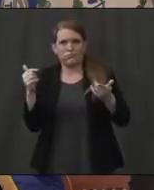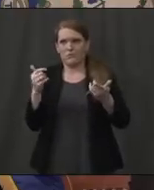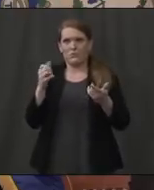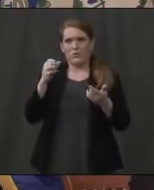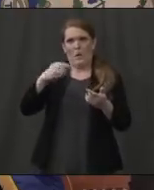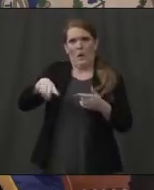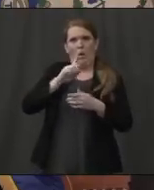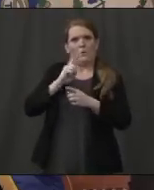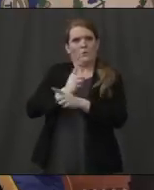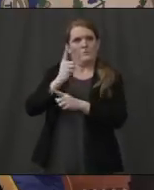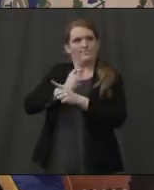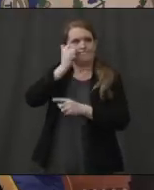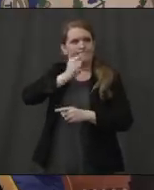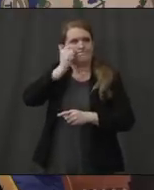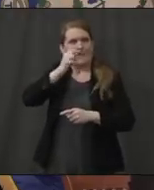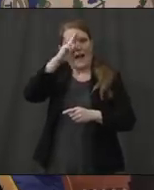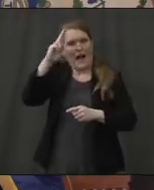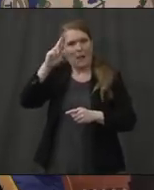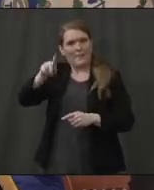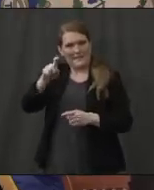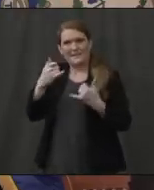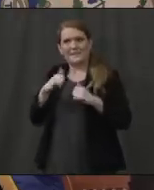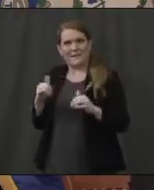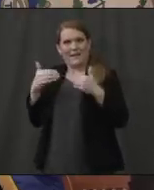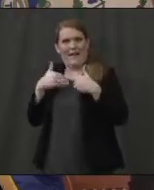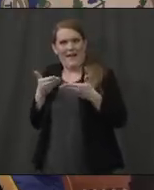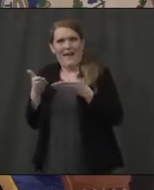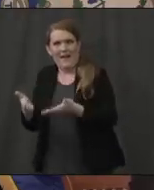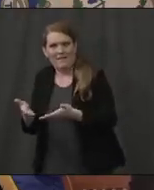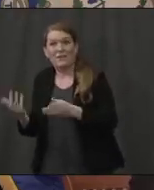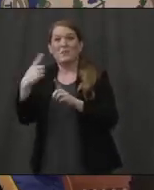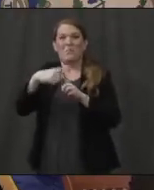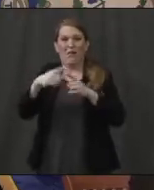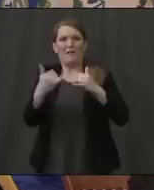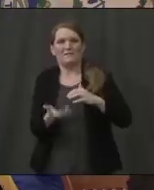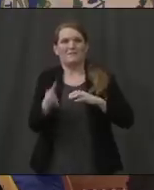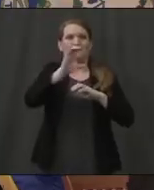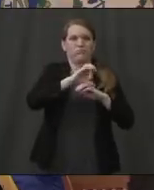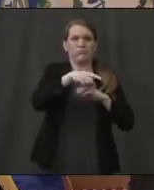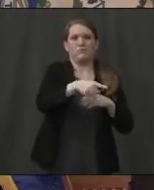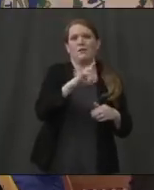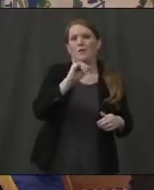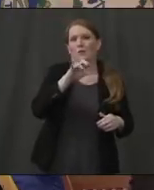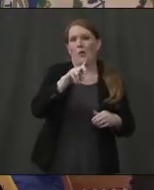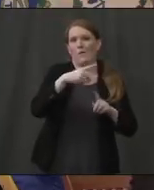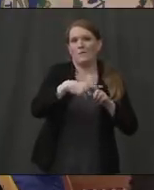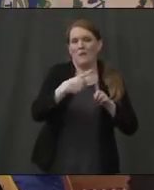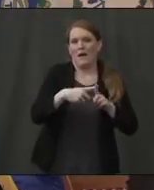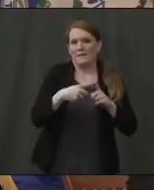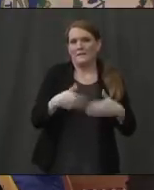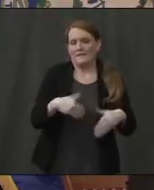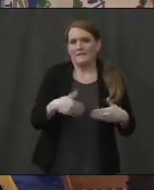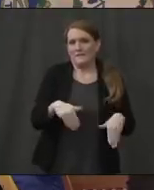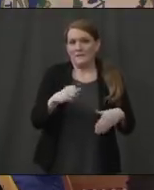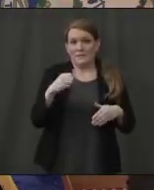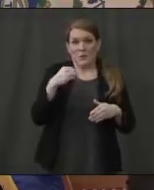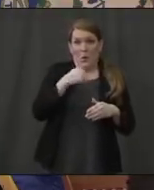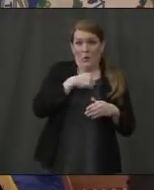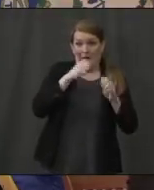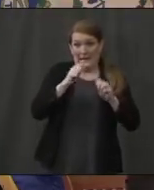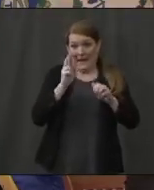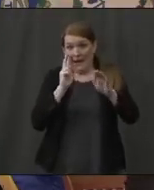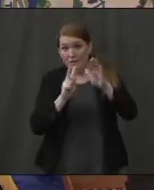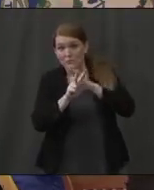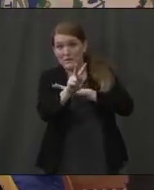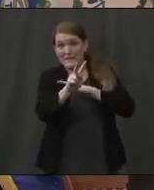have afflicted them, as well as these COVID-positive patients. And we don't know exactly what the trajectory is, but we've done a